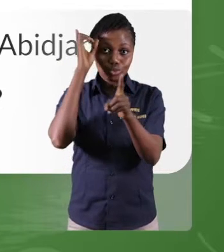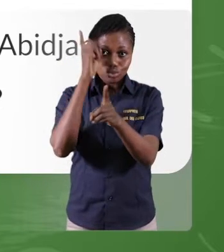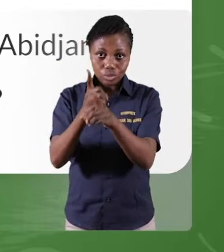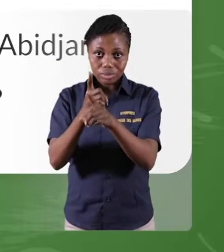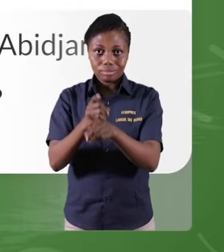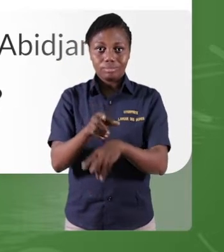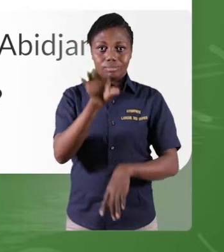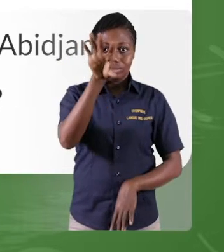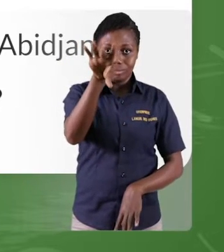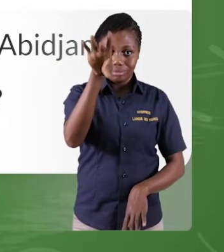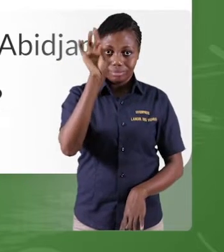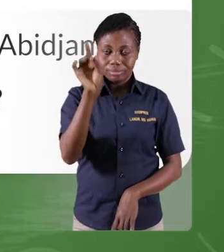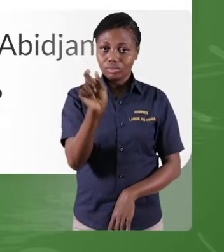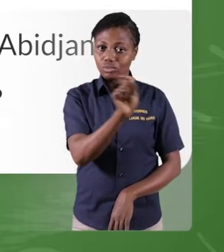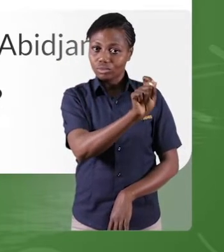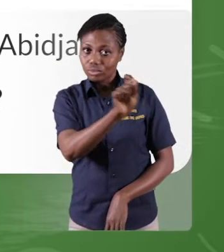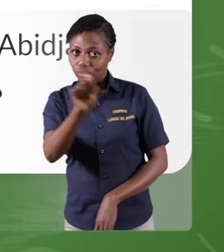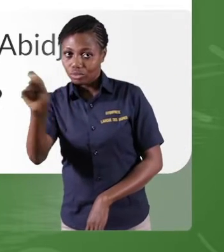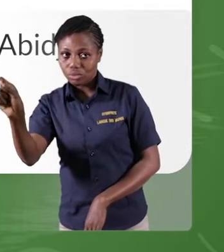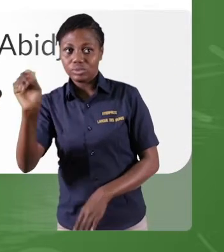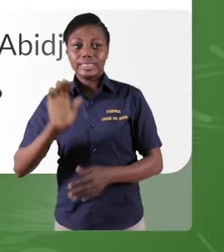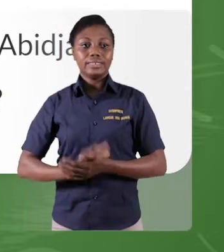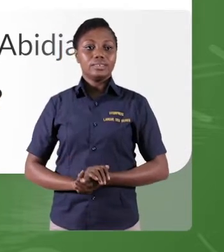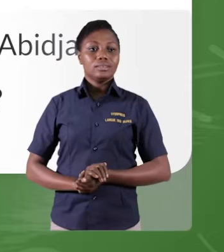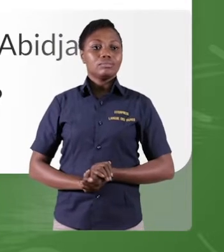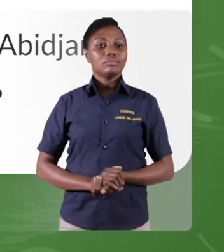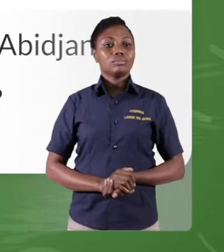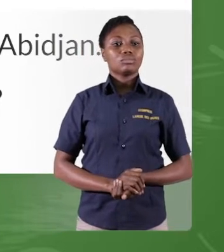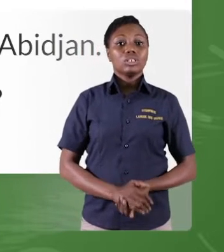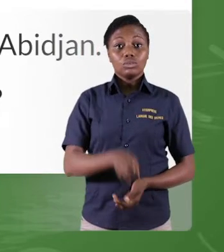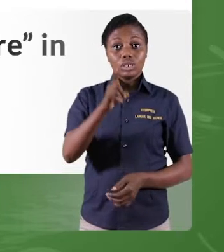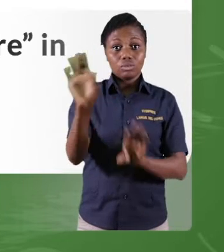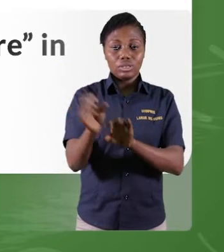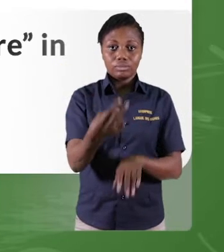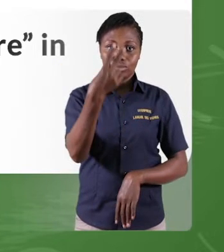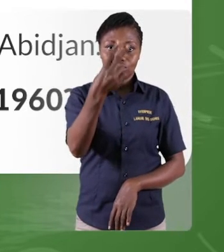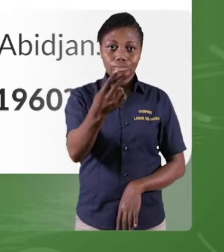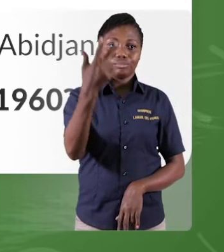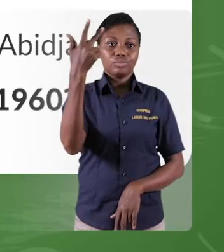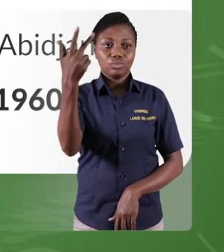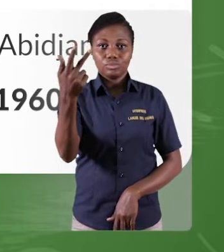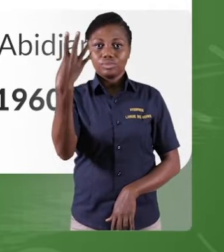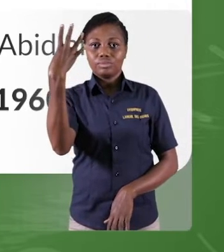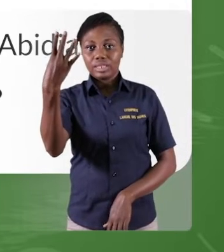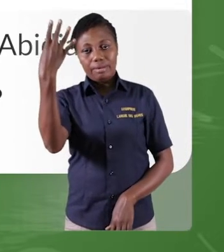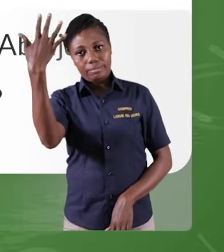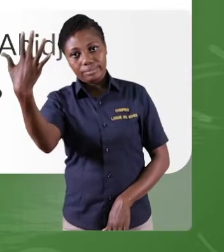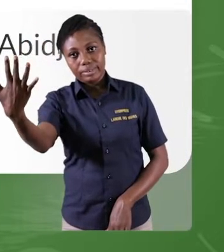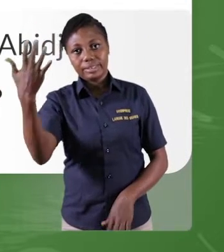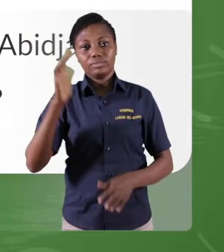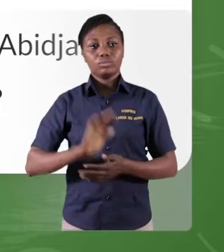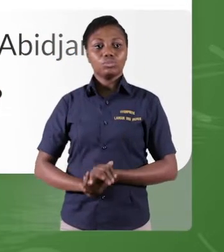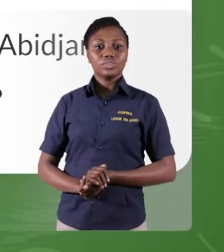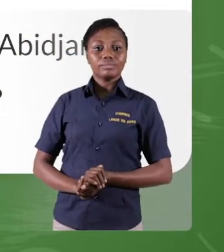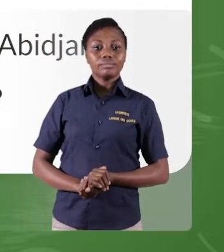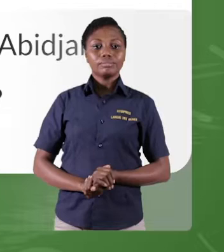a verb. Perfect. Number 2, number 3, number 4, and number 5 is